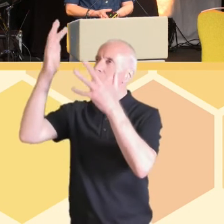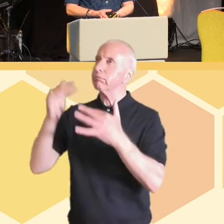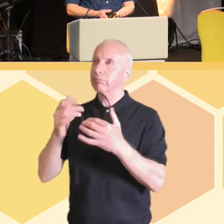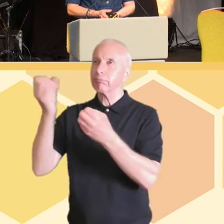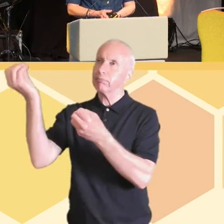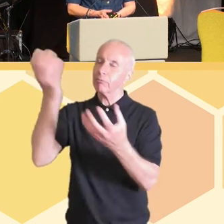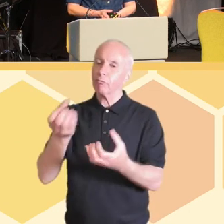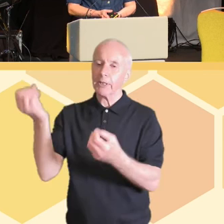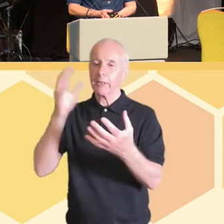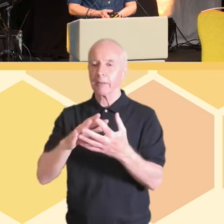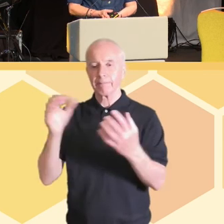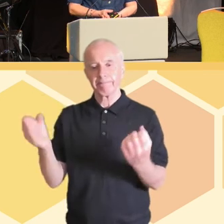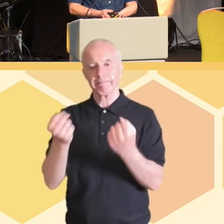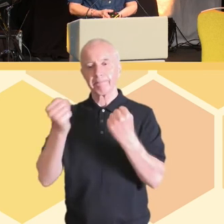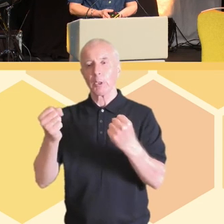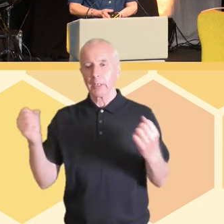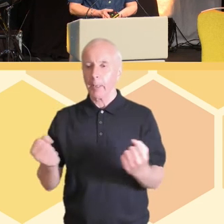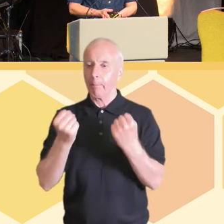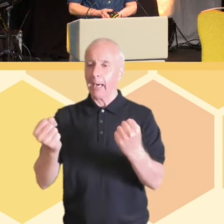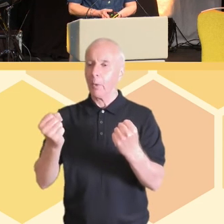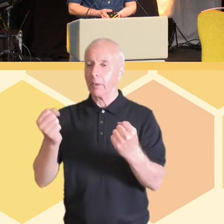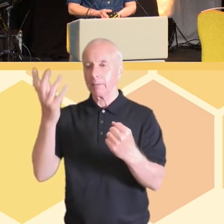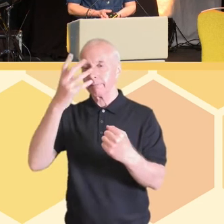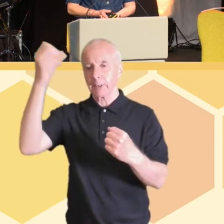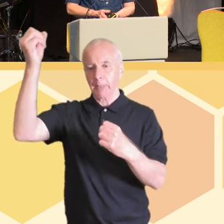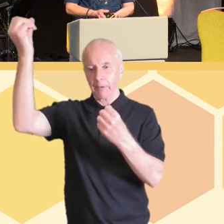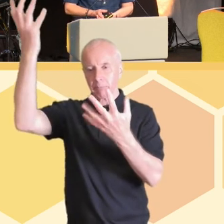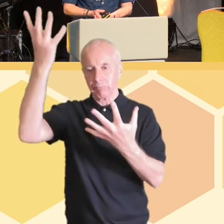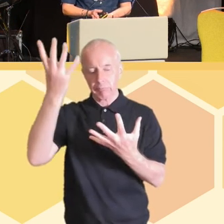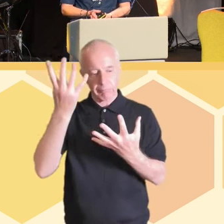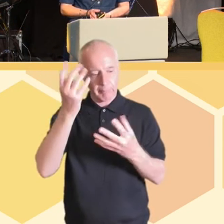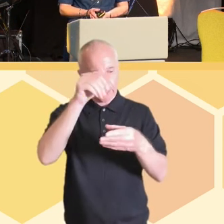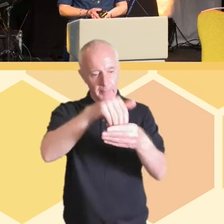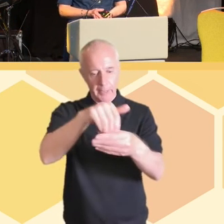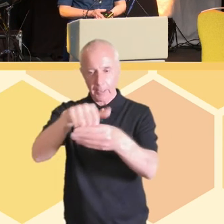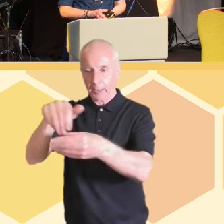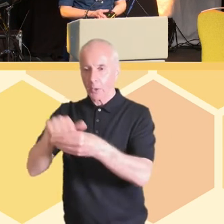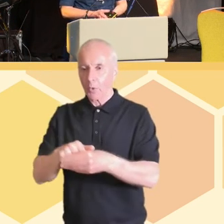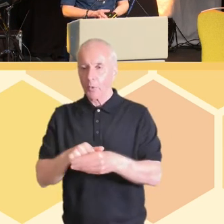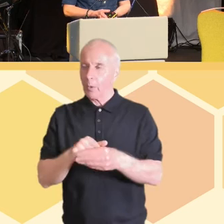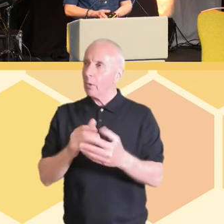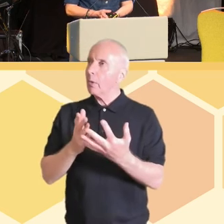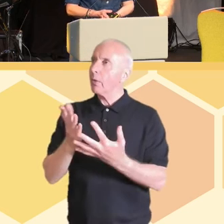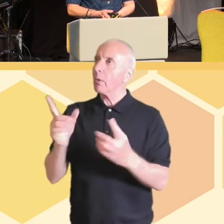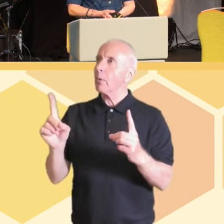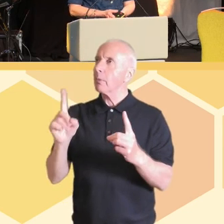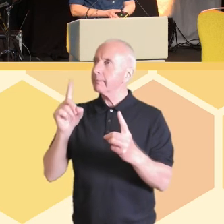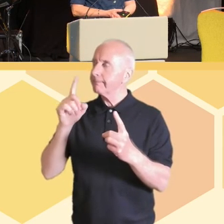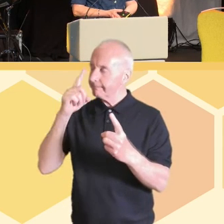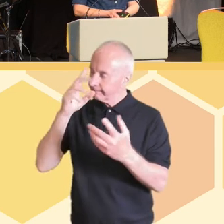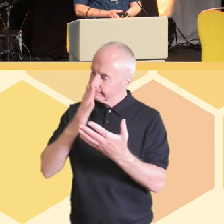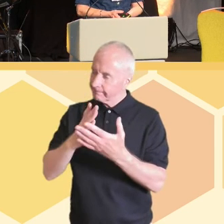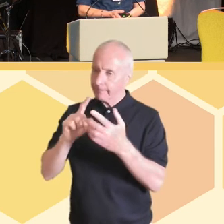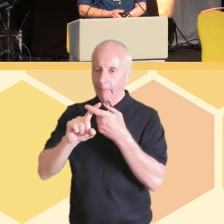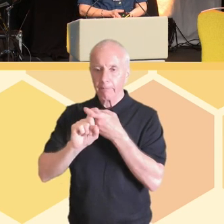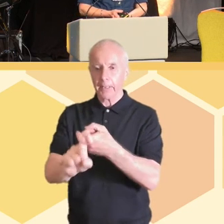his Spirit in your inner being, so that Christ may dwell in your hearts through faith. And I pray that you,